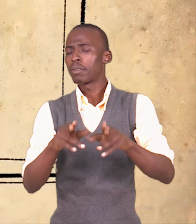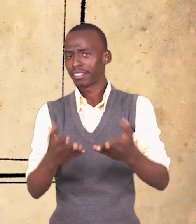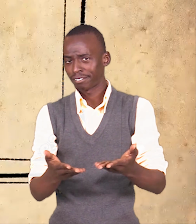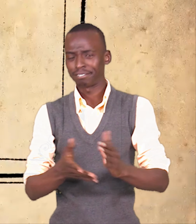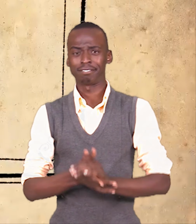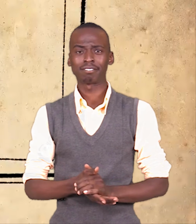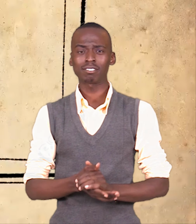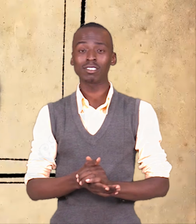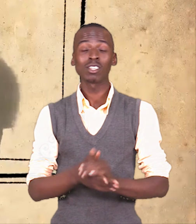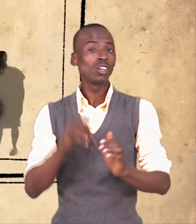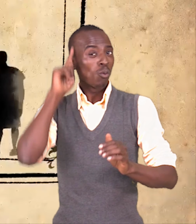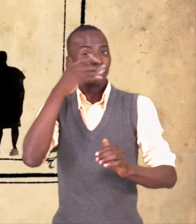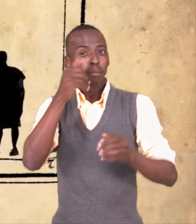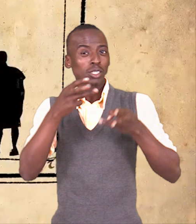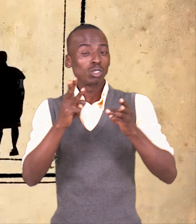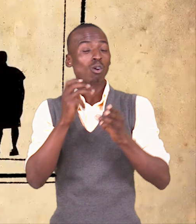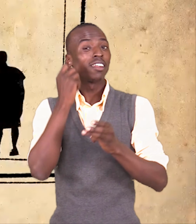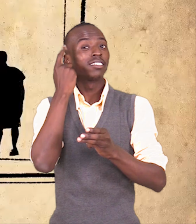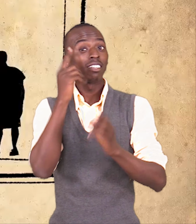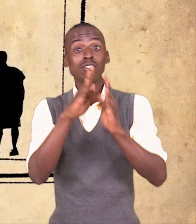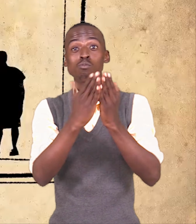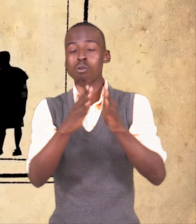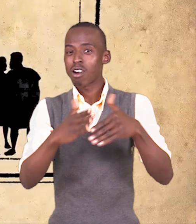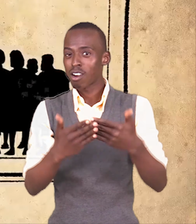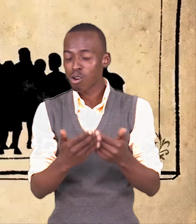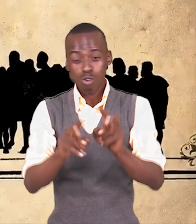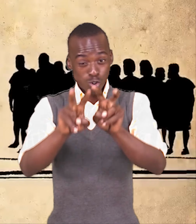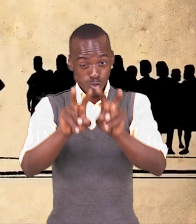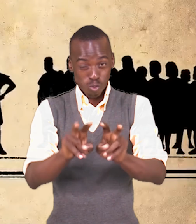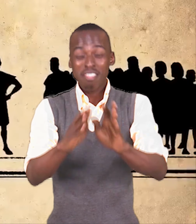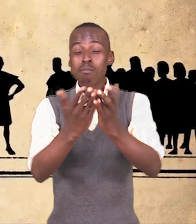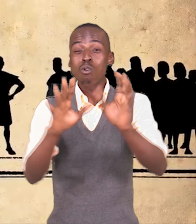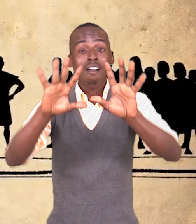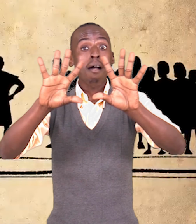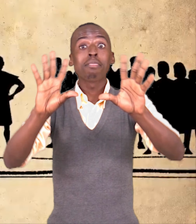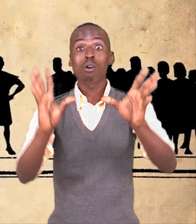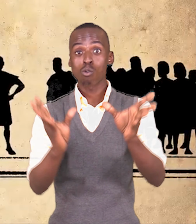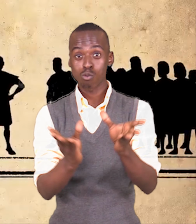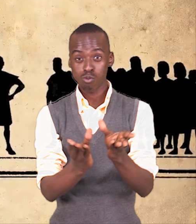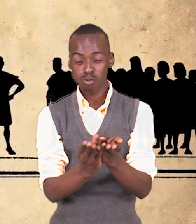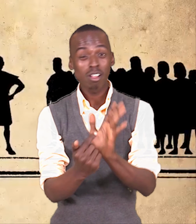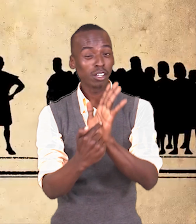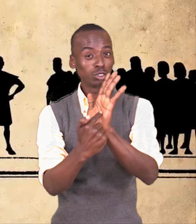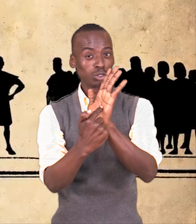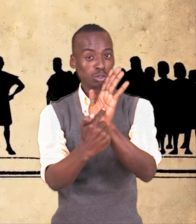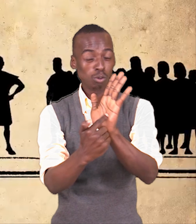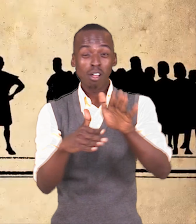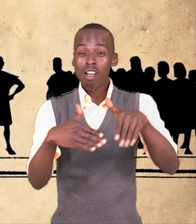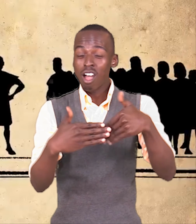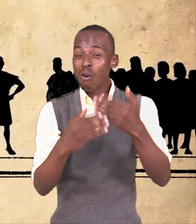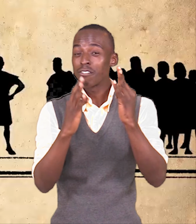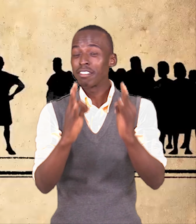Genesis zooms in and focuses on just one family. And right in the middle is this story that links the two parts of